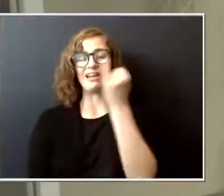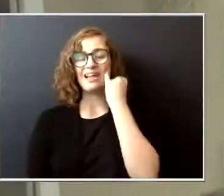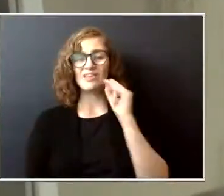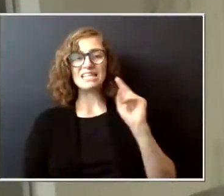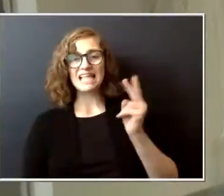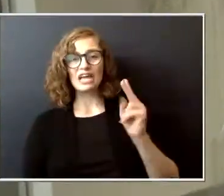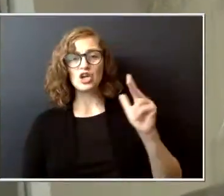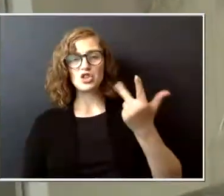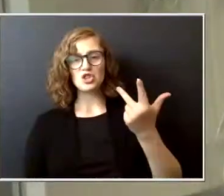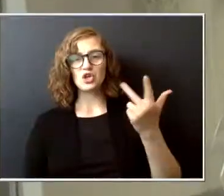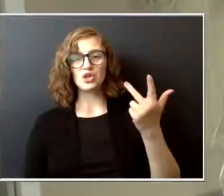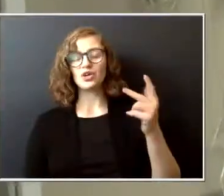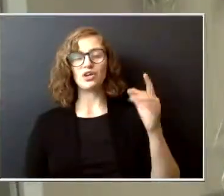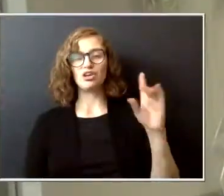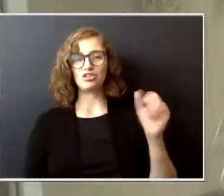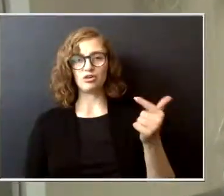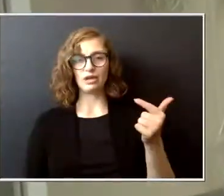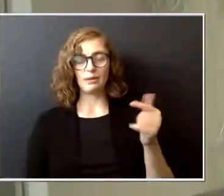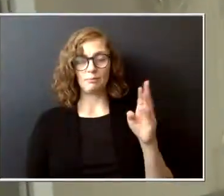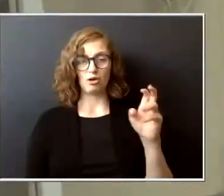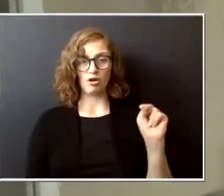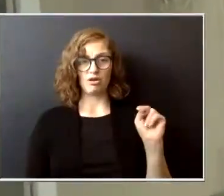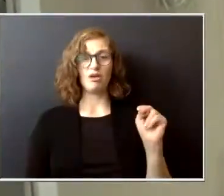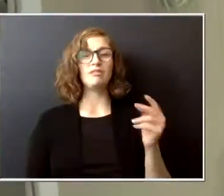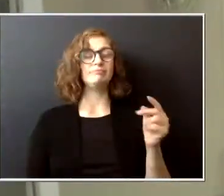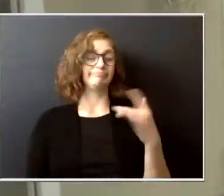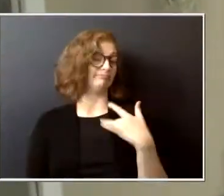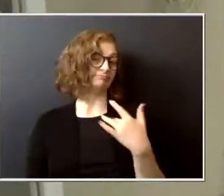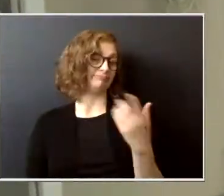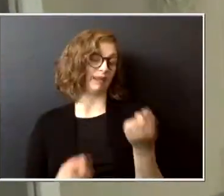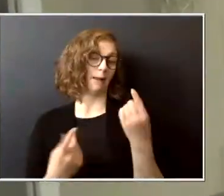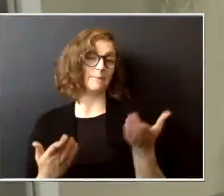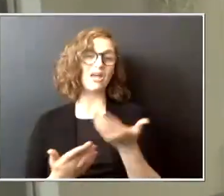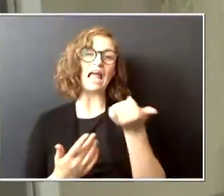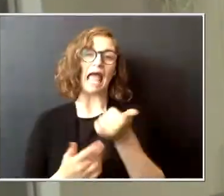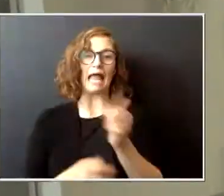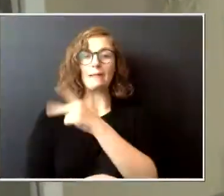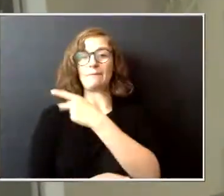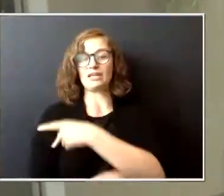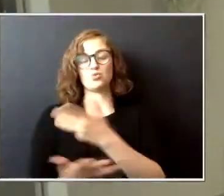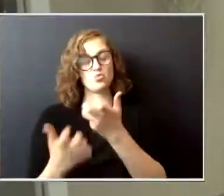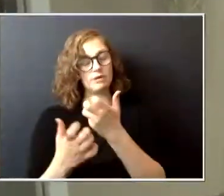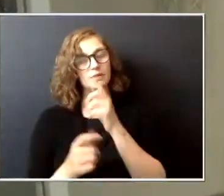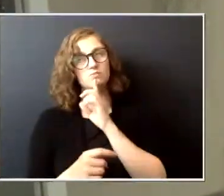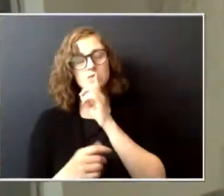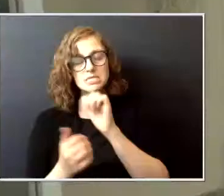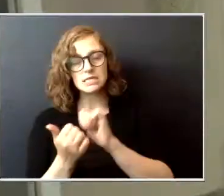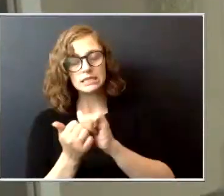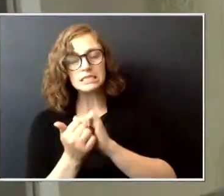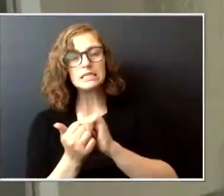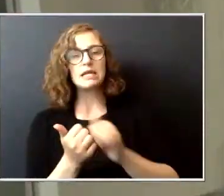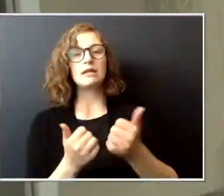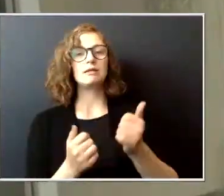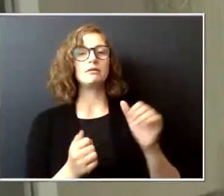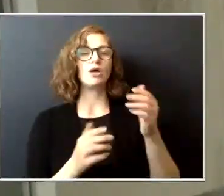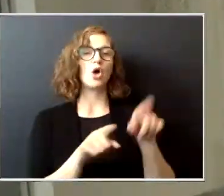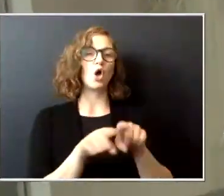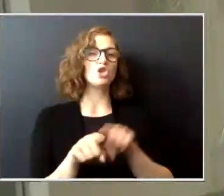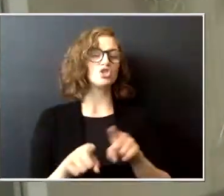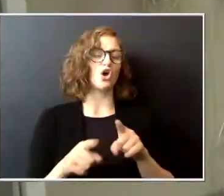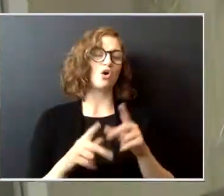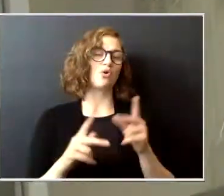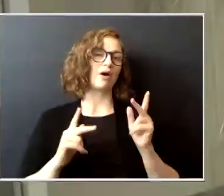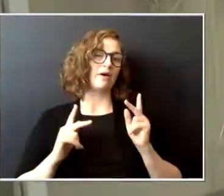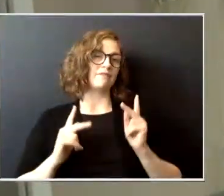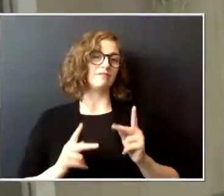get clean. We also, our physical therapy and occupational therapy offer passive range of motion while